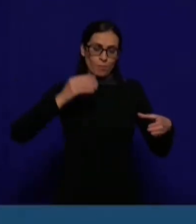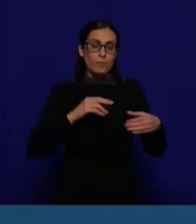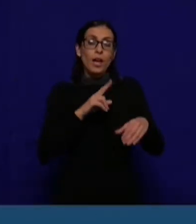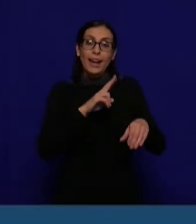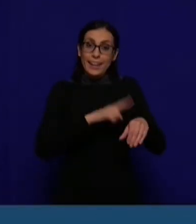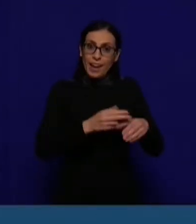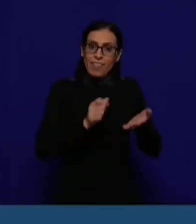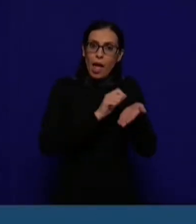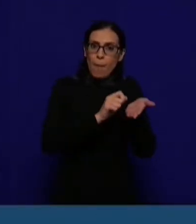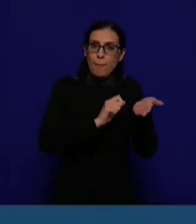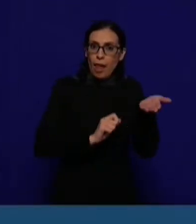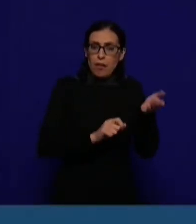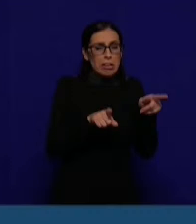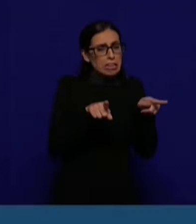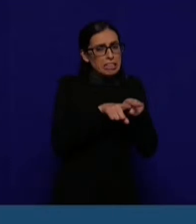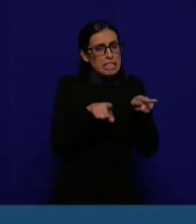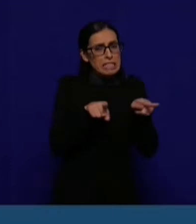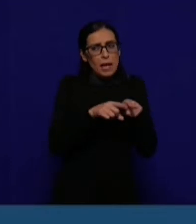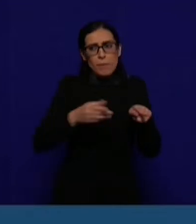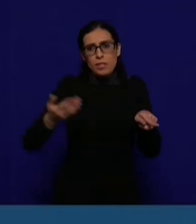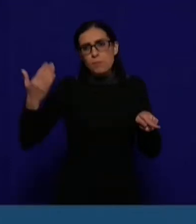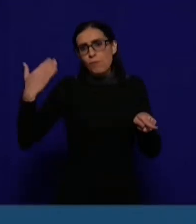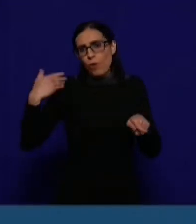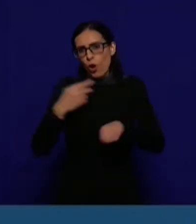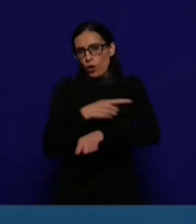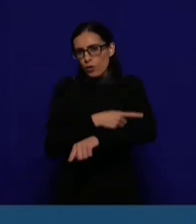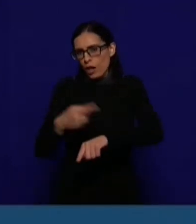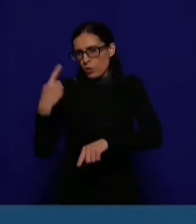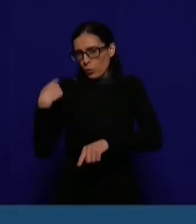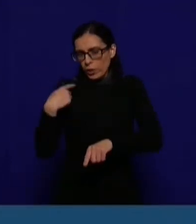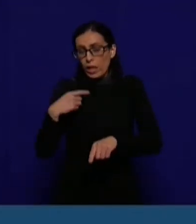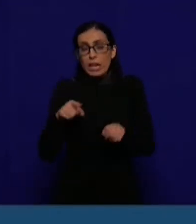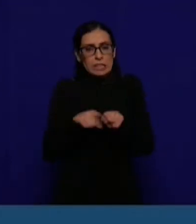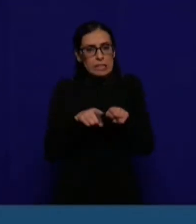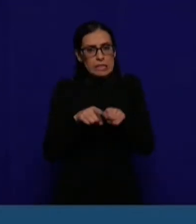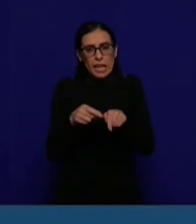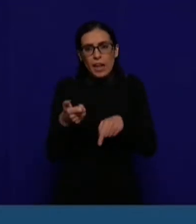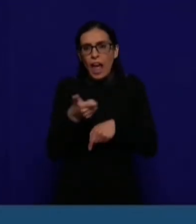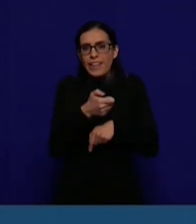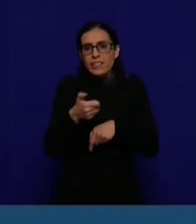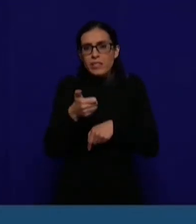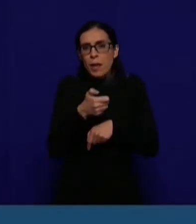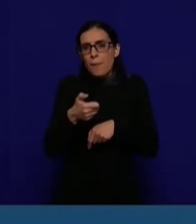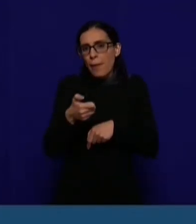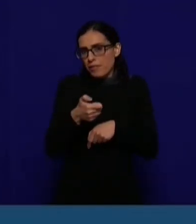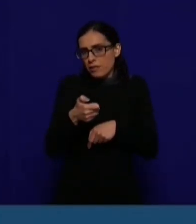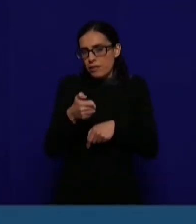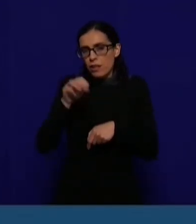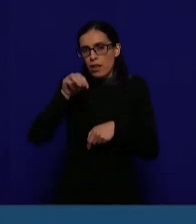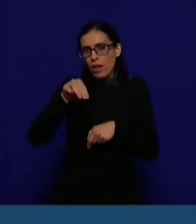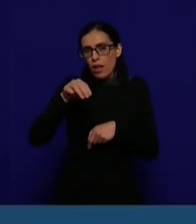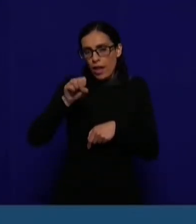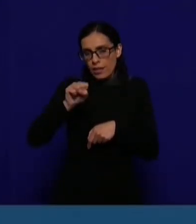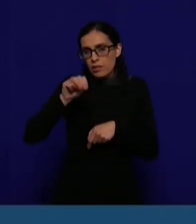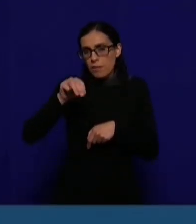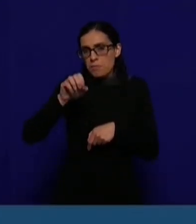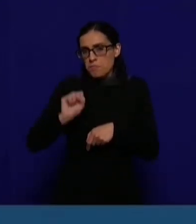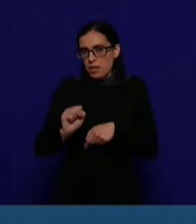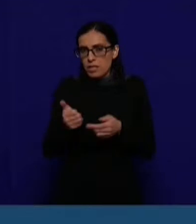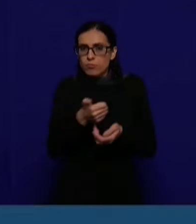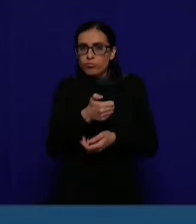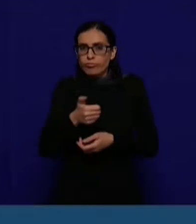And the same procedure, as we have announced, will again happen, whereby people can